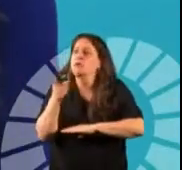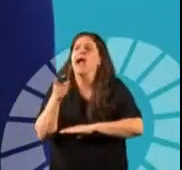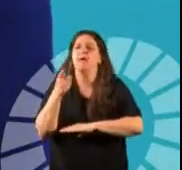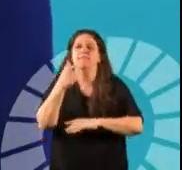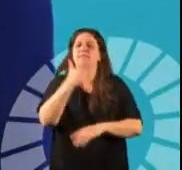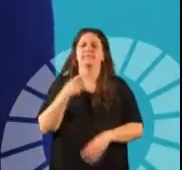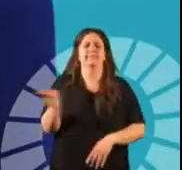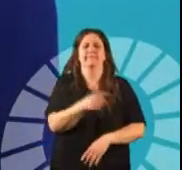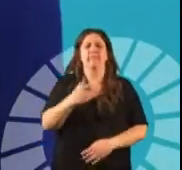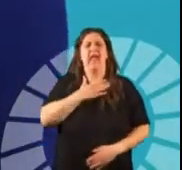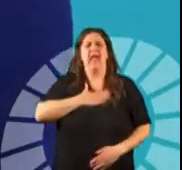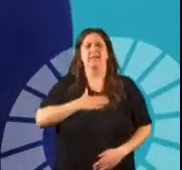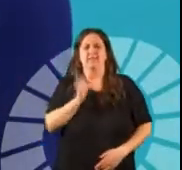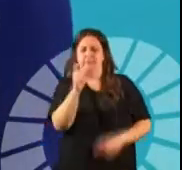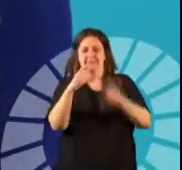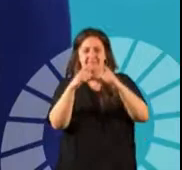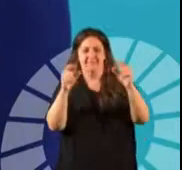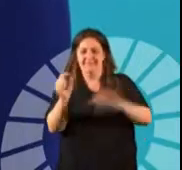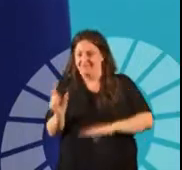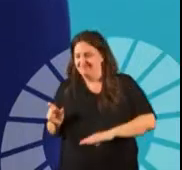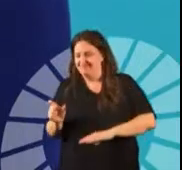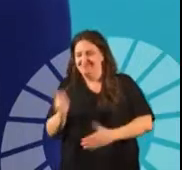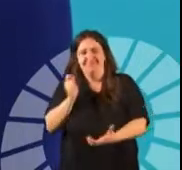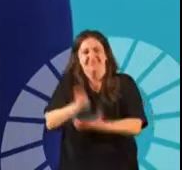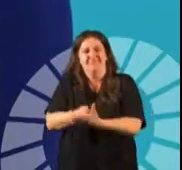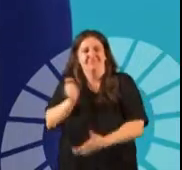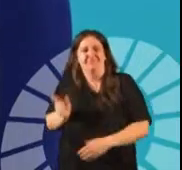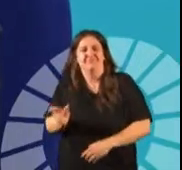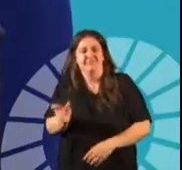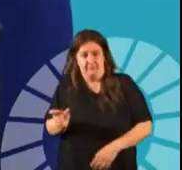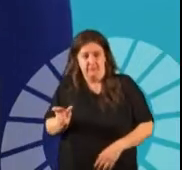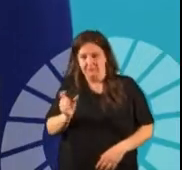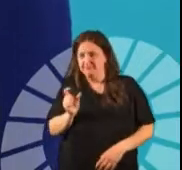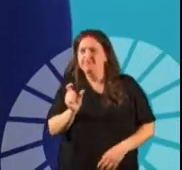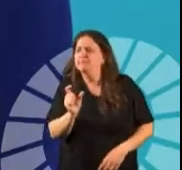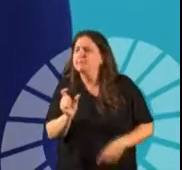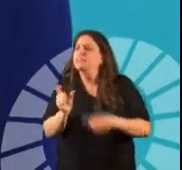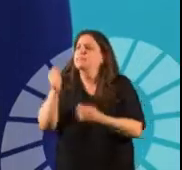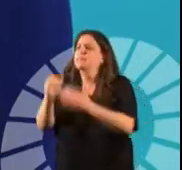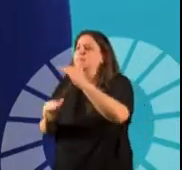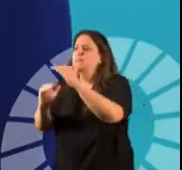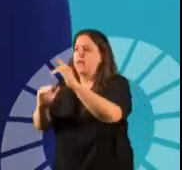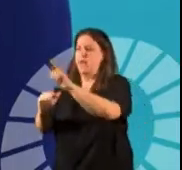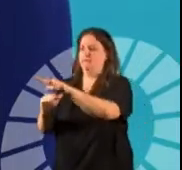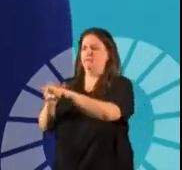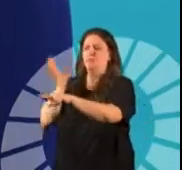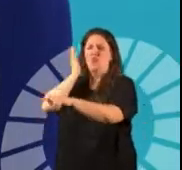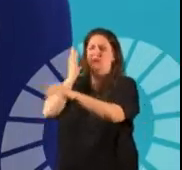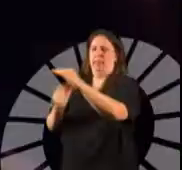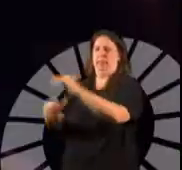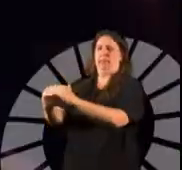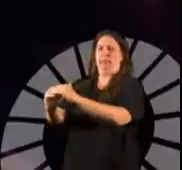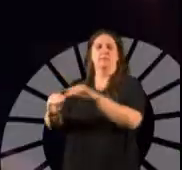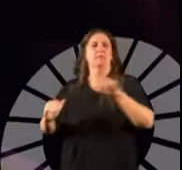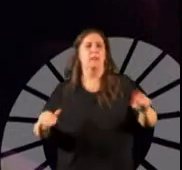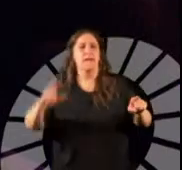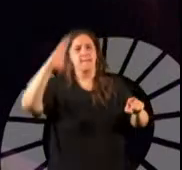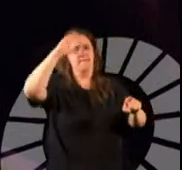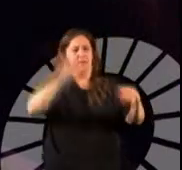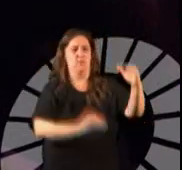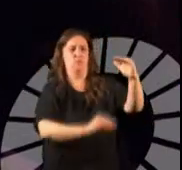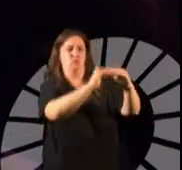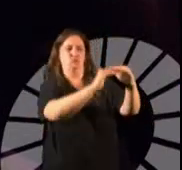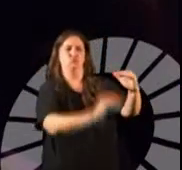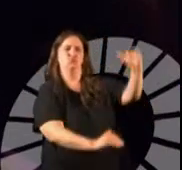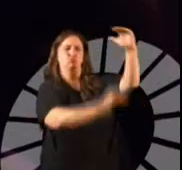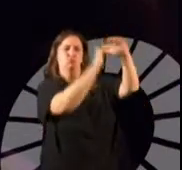was actually more wealthy than the man. So they kicked up a bit of a stink, and the bank officer said, or the bank manager said, no, that's actually